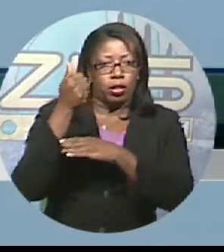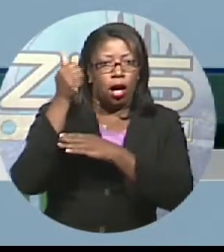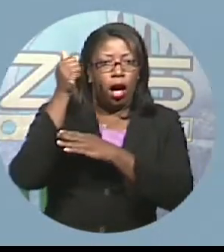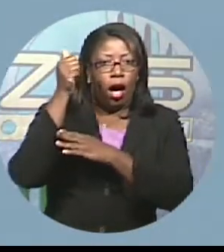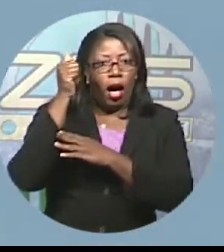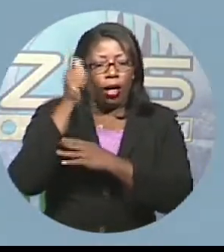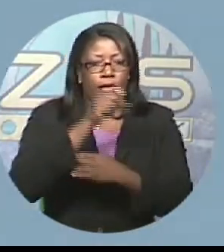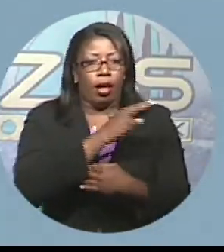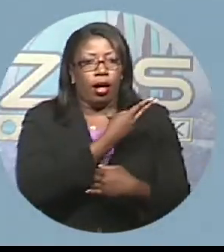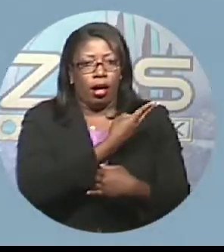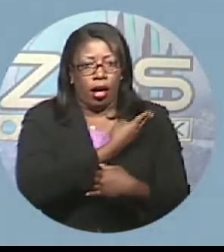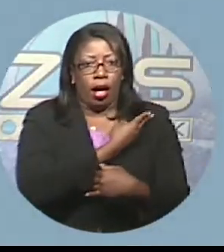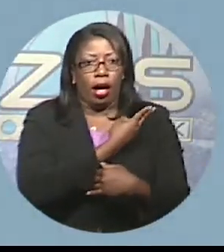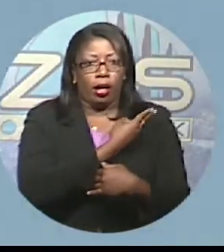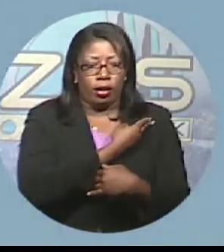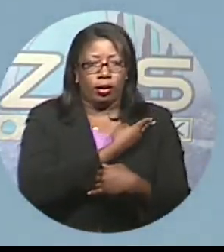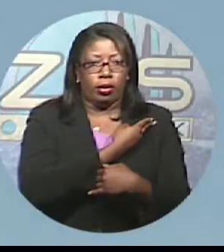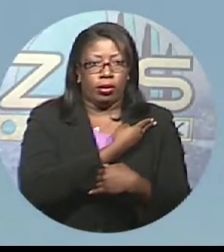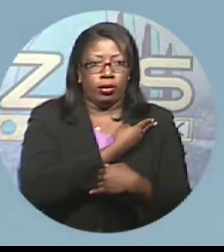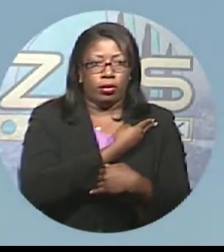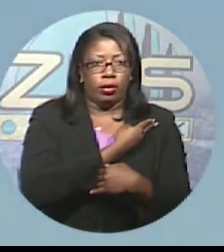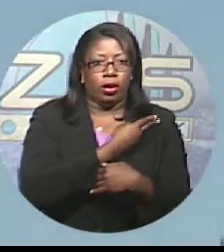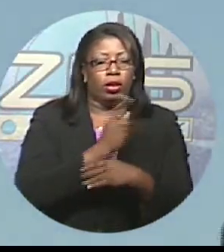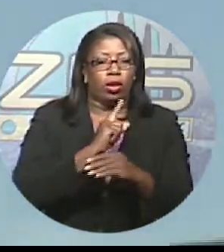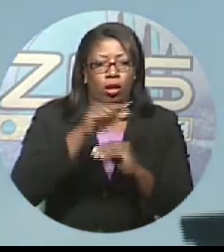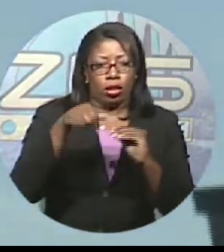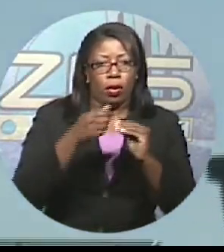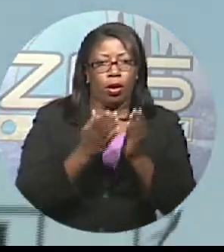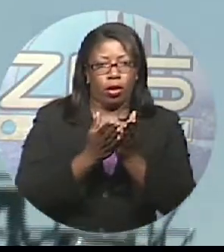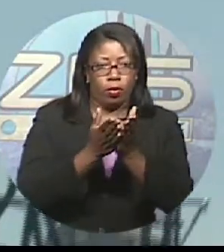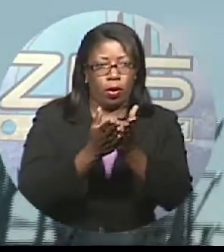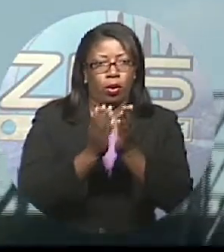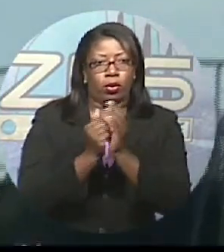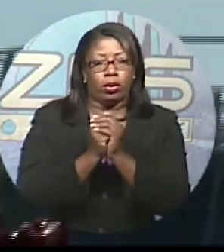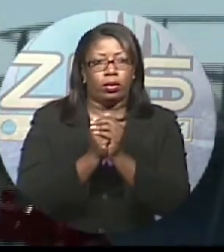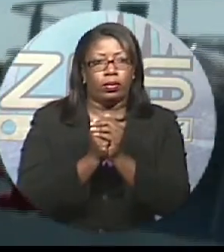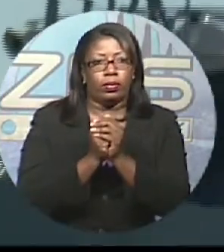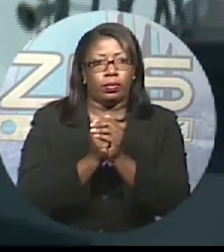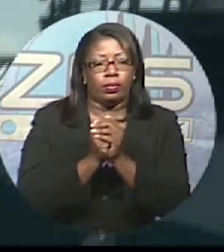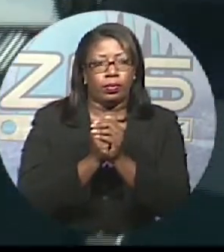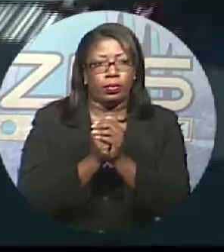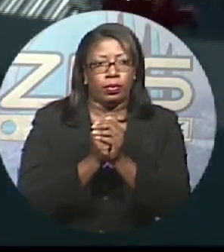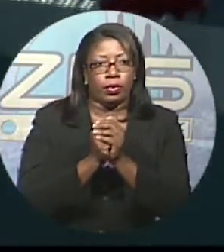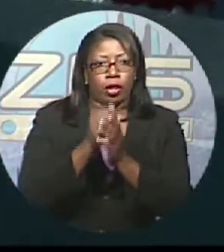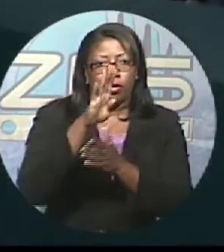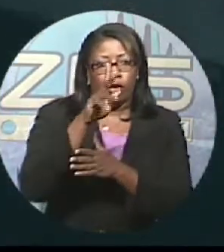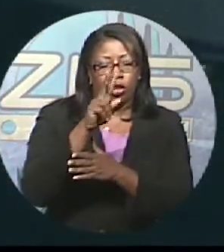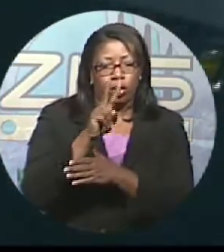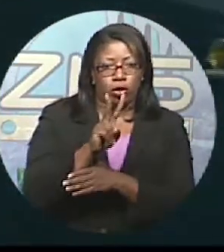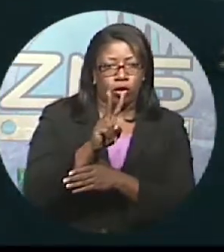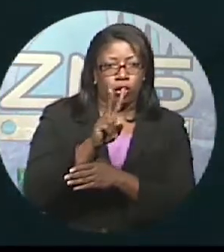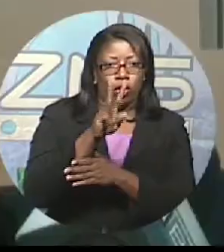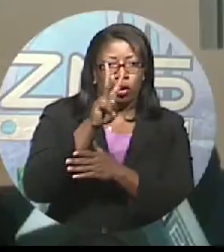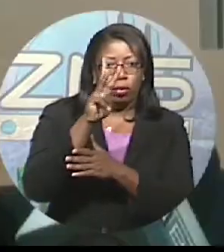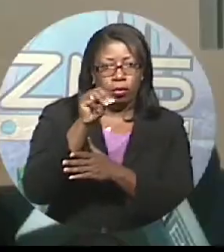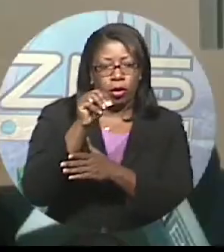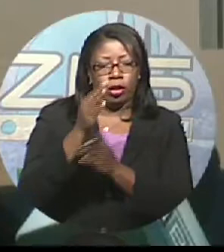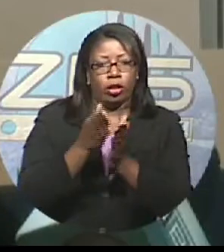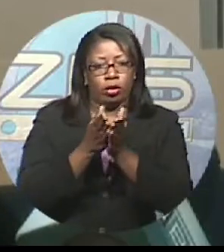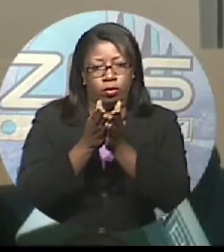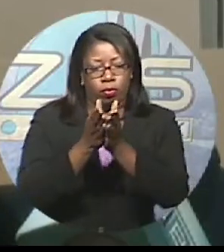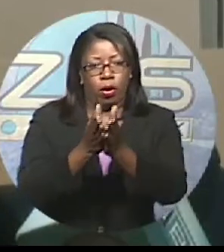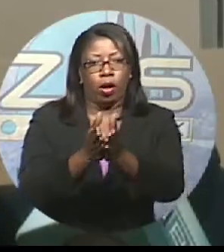May, Chappelle Wims, boasted of its capabilities. A 42-meter vessel that has an effective operational range of